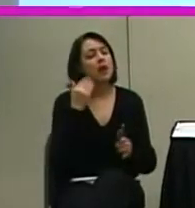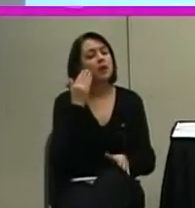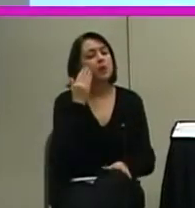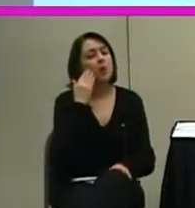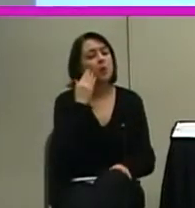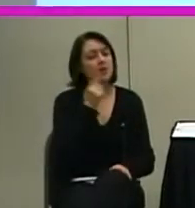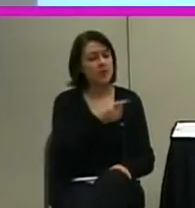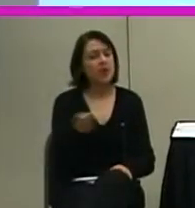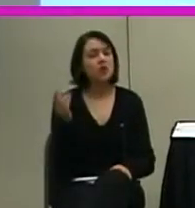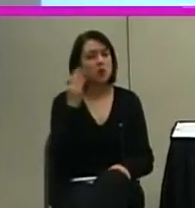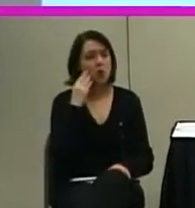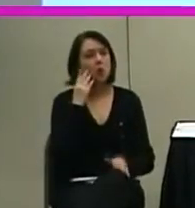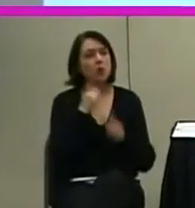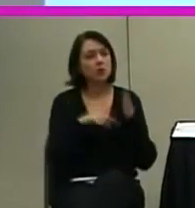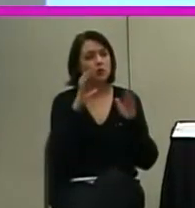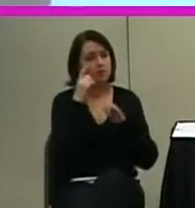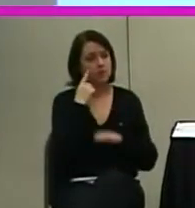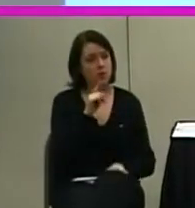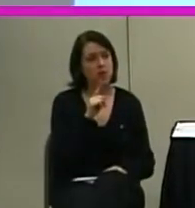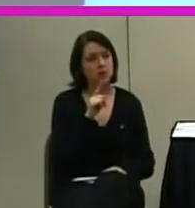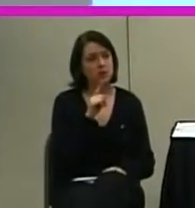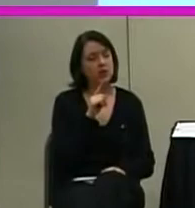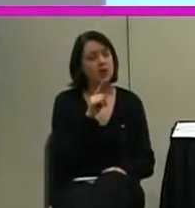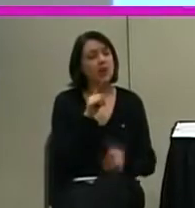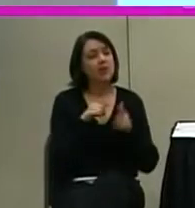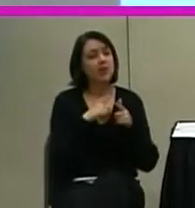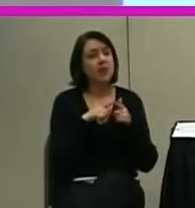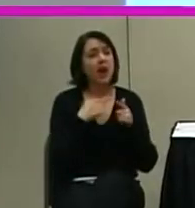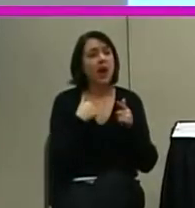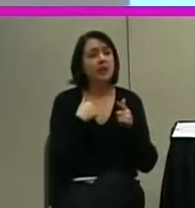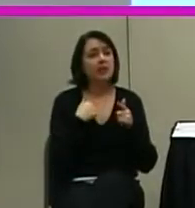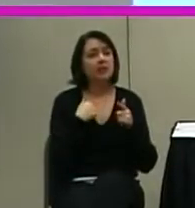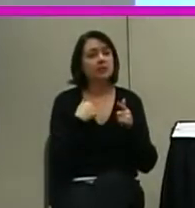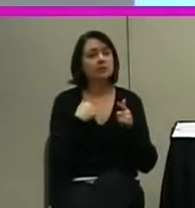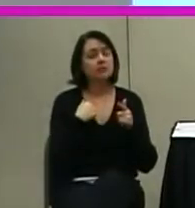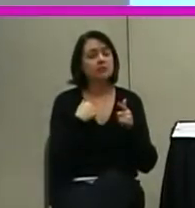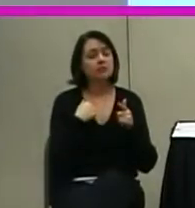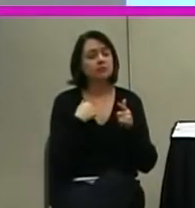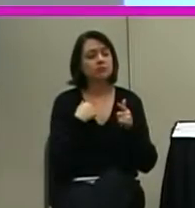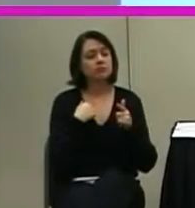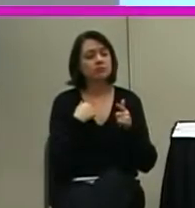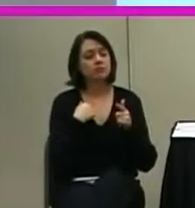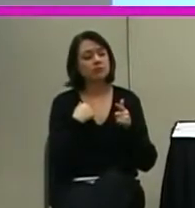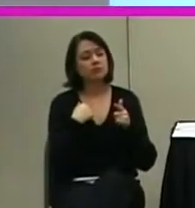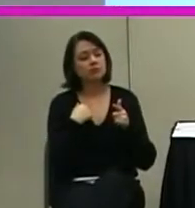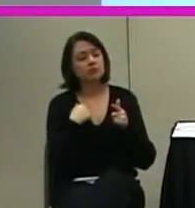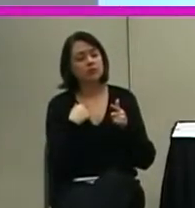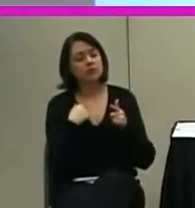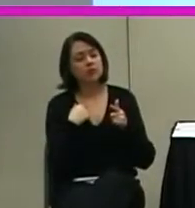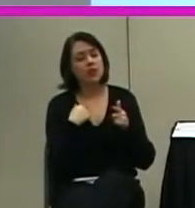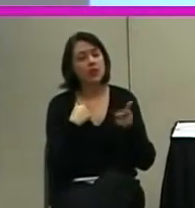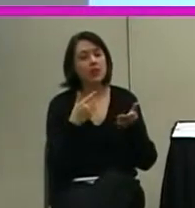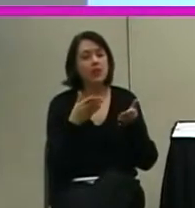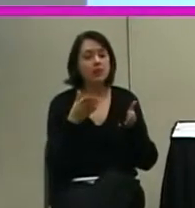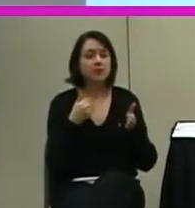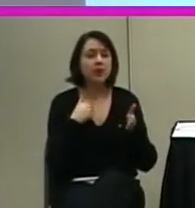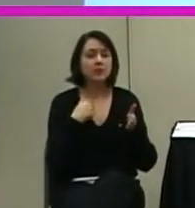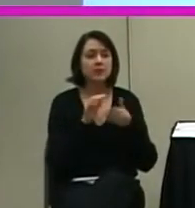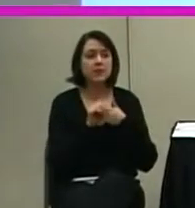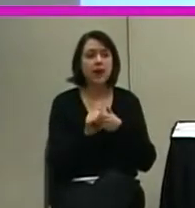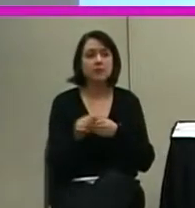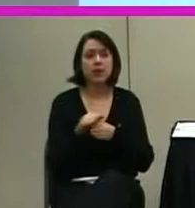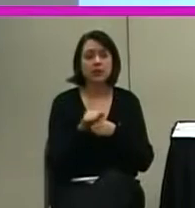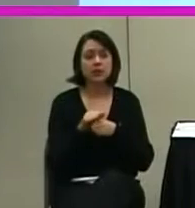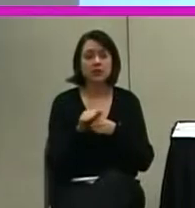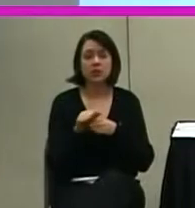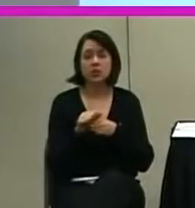I know that they know what we're looking for. Then I can go into the parts where I can get some guided practice. So I'm going to actually jump up and